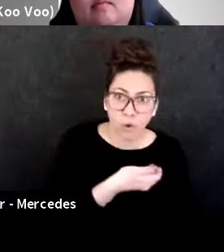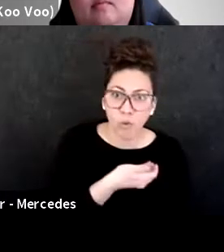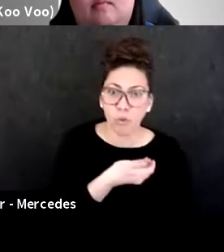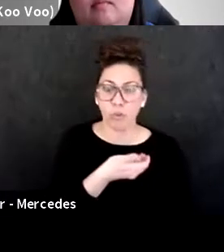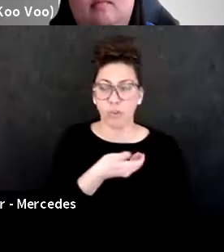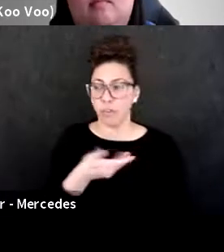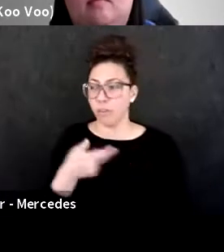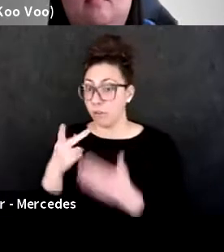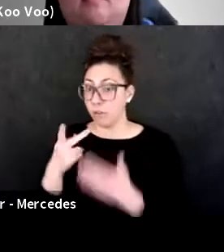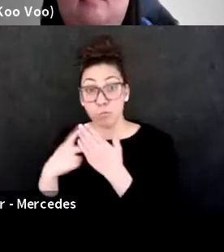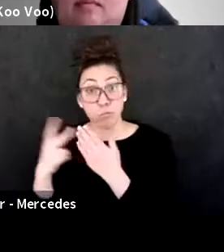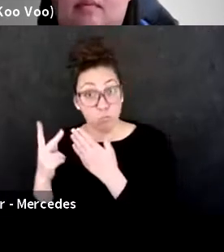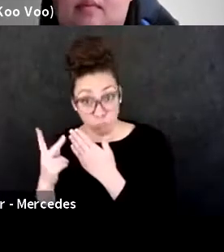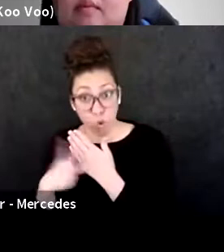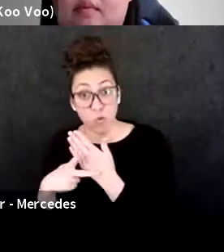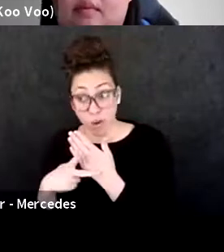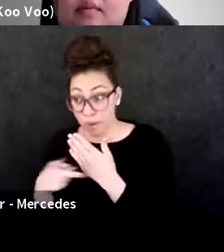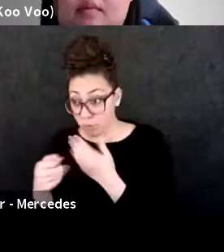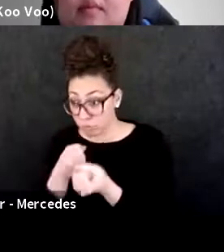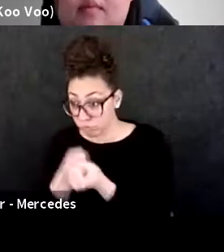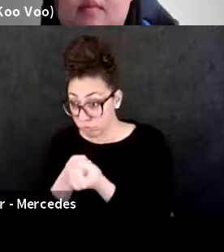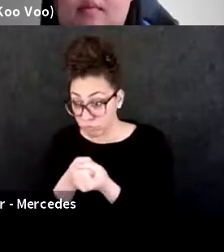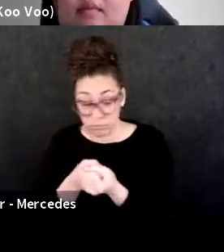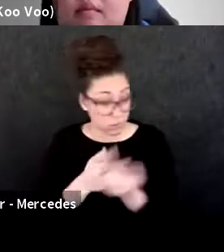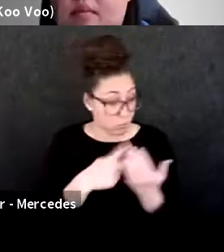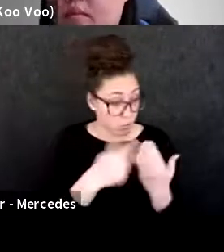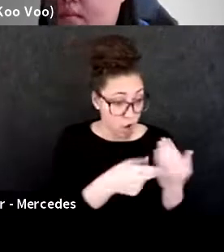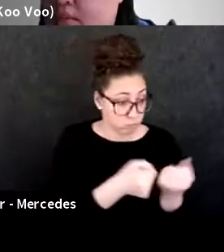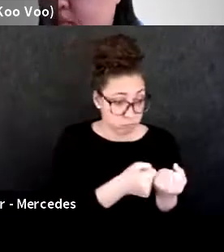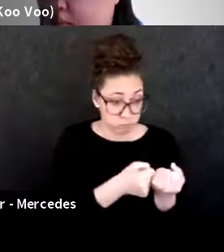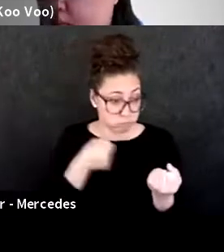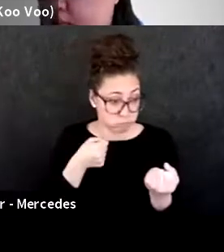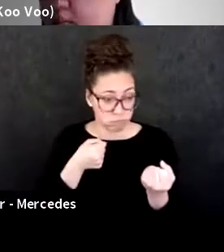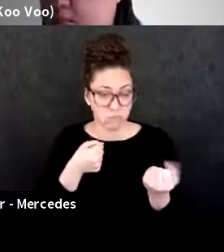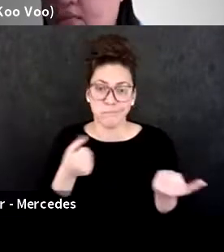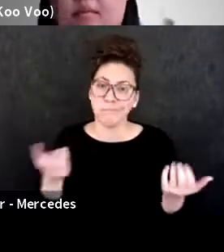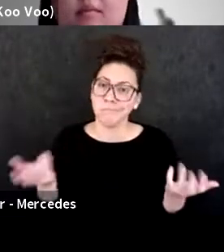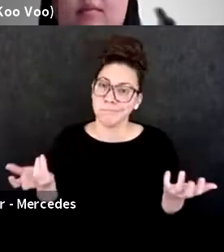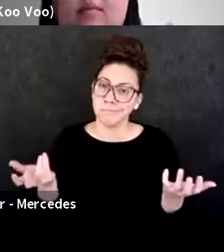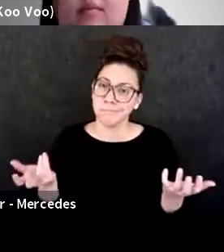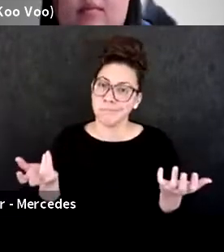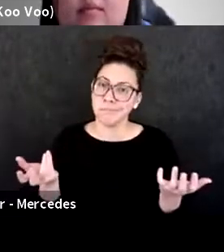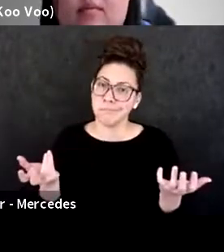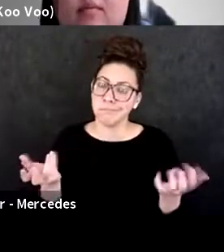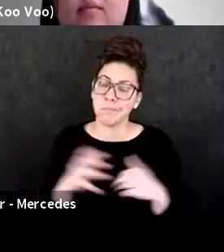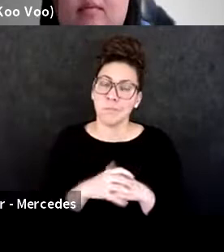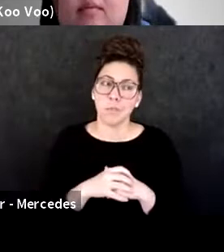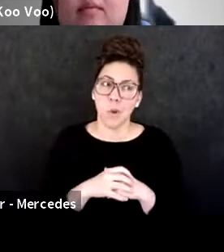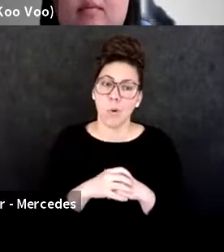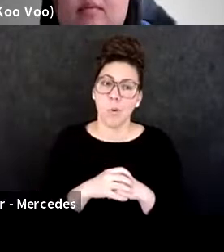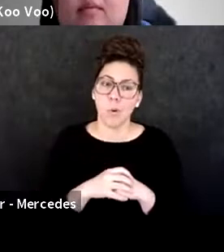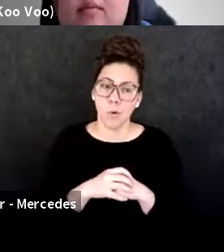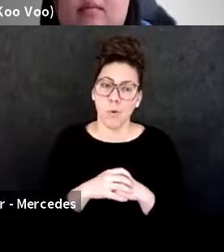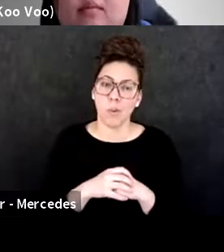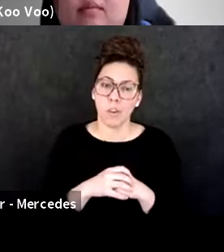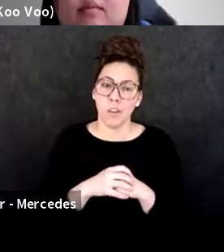what programs are supported and what aren't. So, those are some of the barriers, I think, the erasure, the